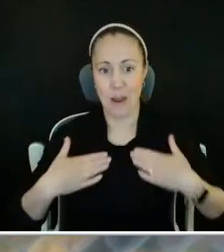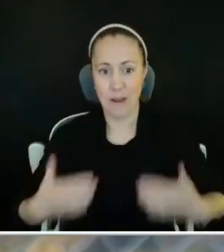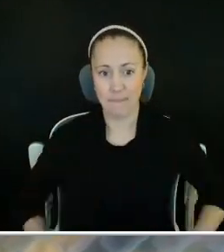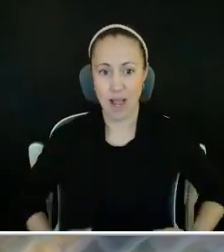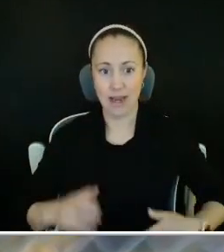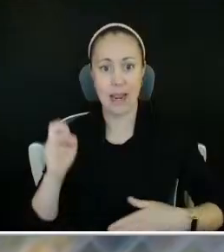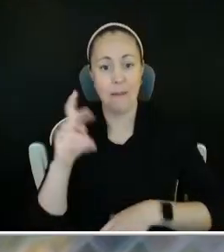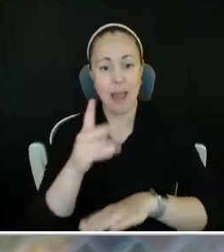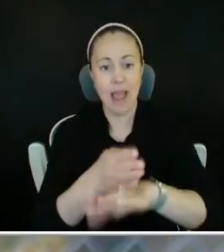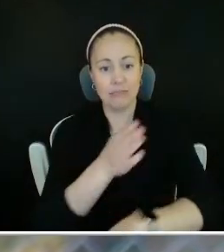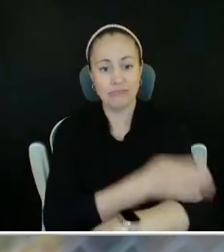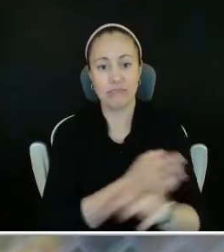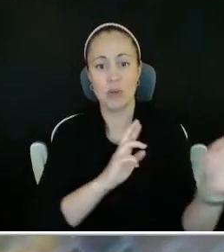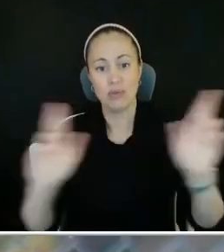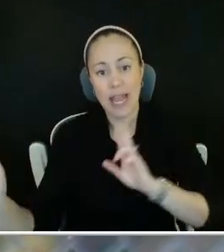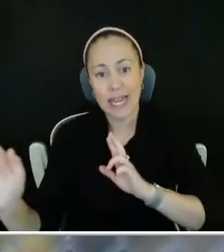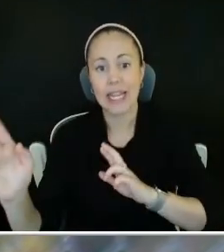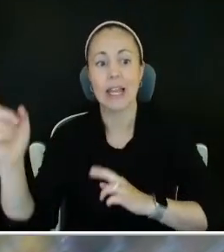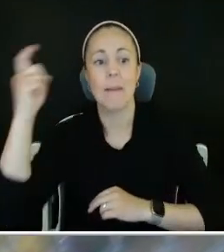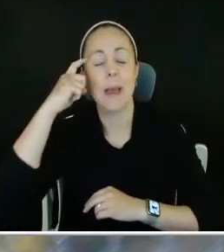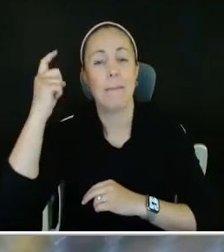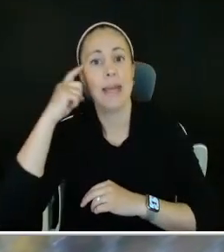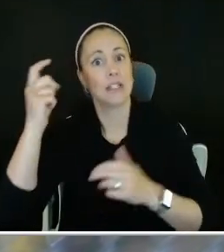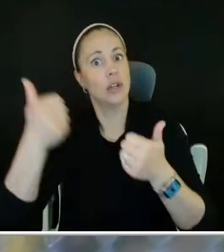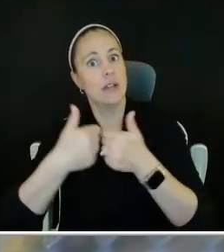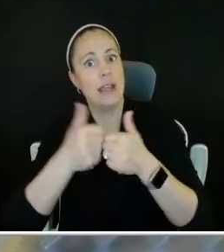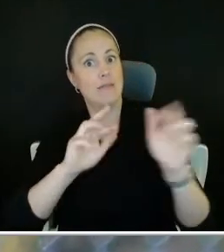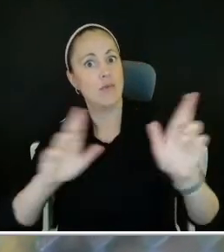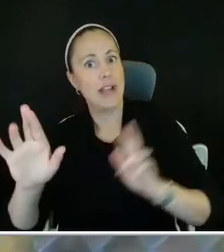back up, and it's just like, I'm ready. I'm so ready.